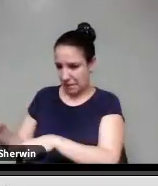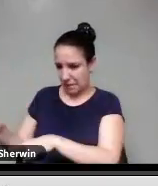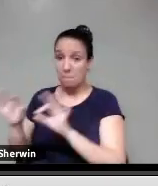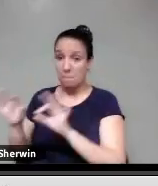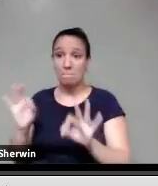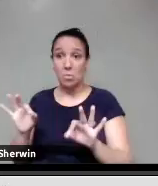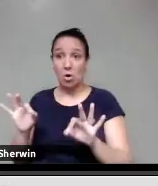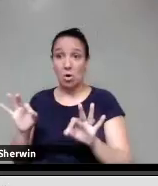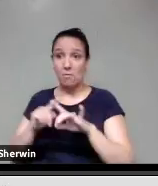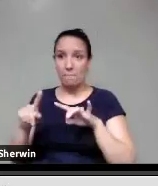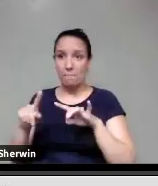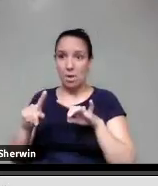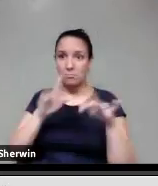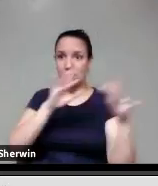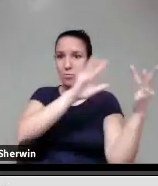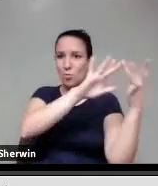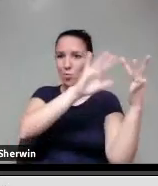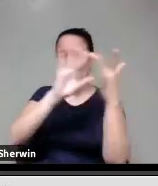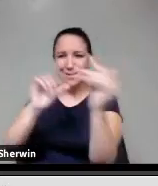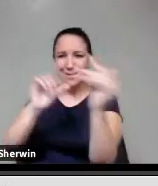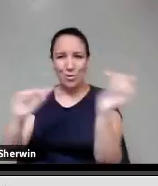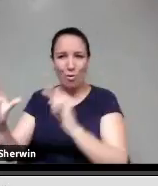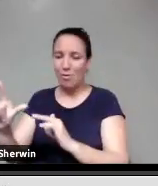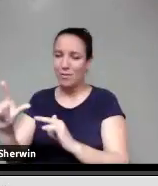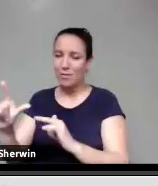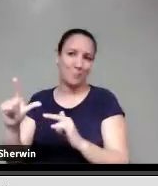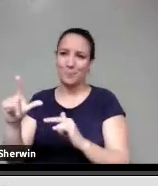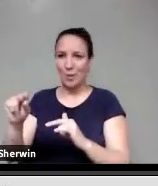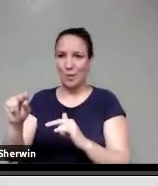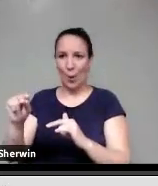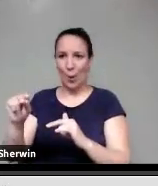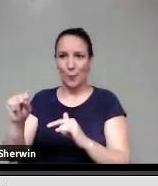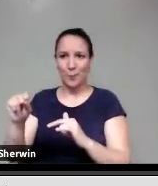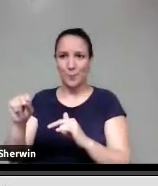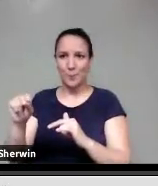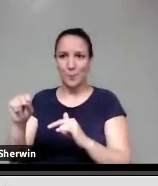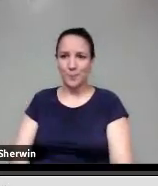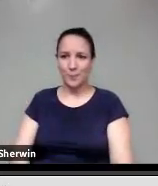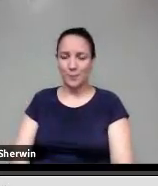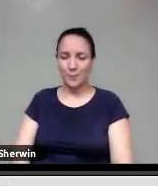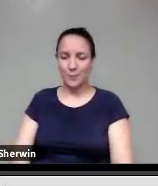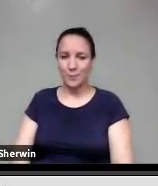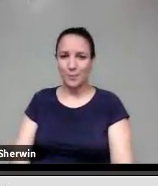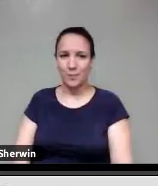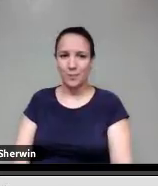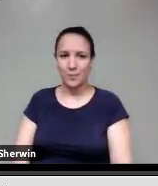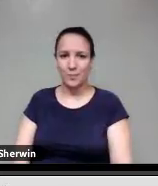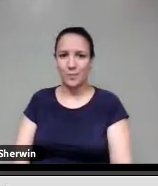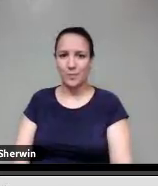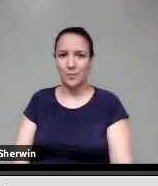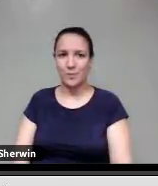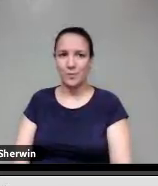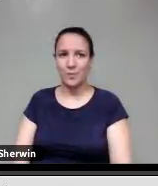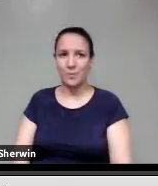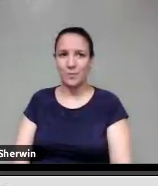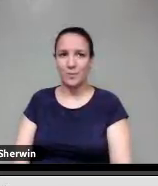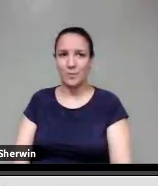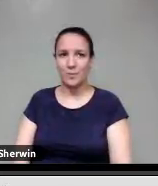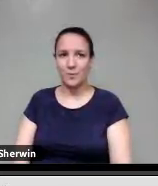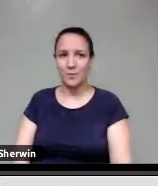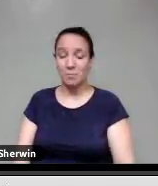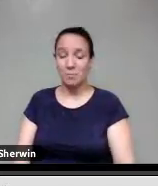it doesn't mean you've reached everybody, and it also doesn't mean their attitudes and their thought processes may not change in the next 6 months to a